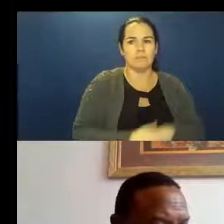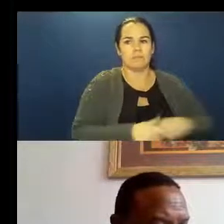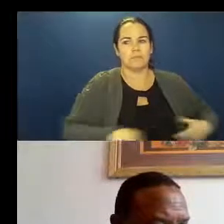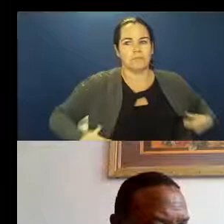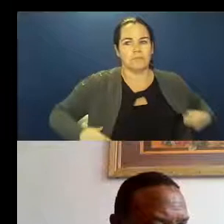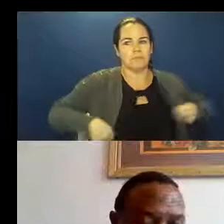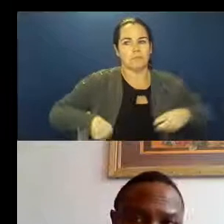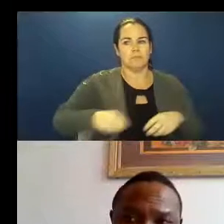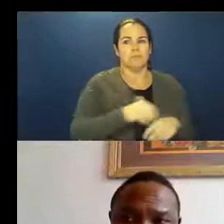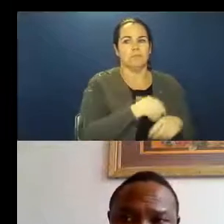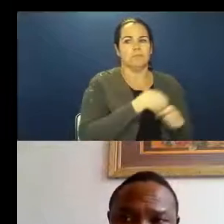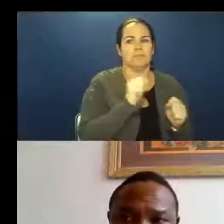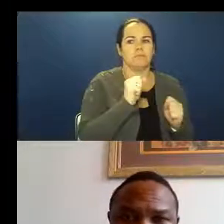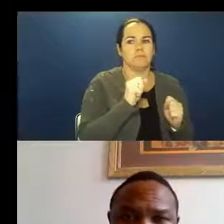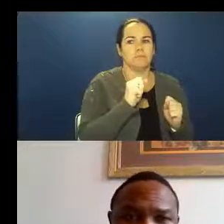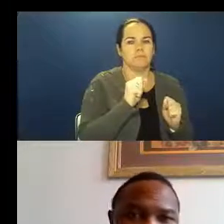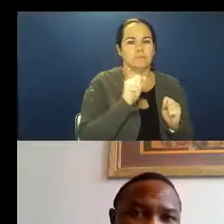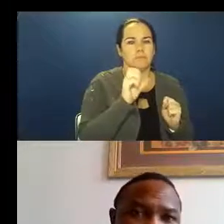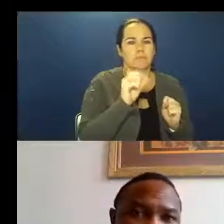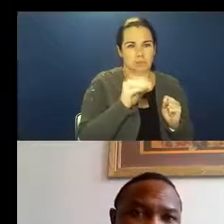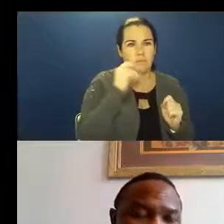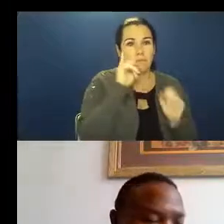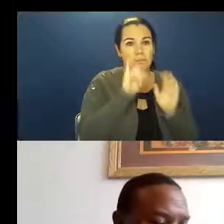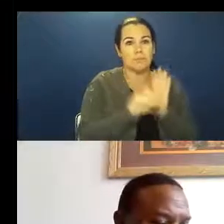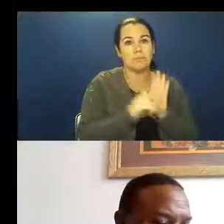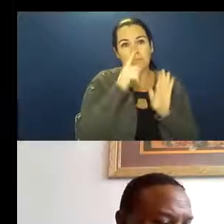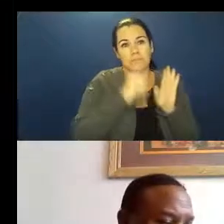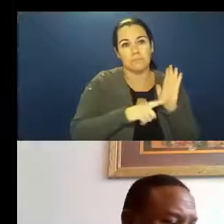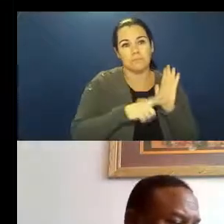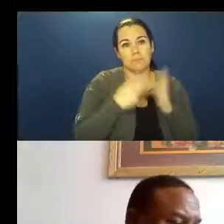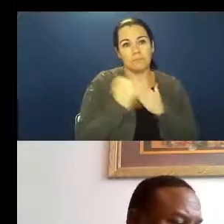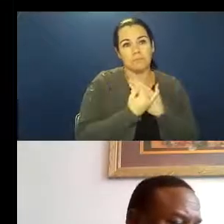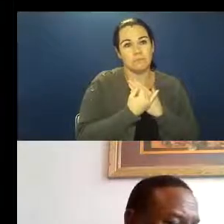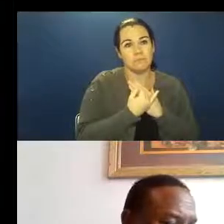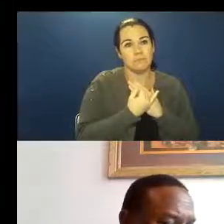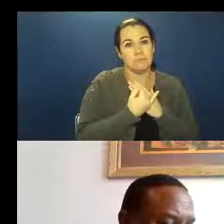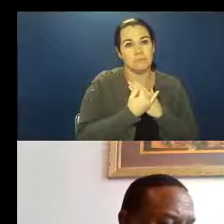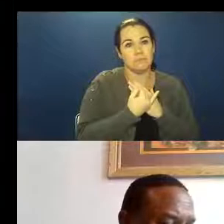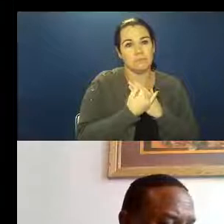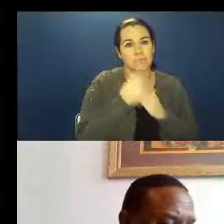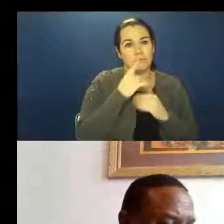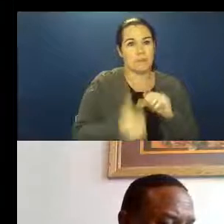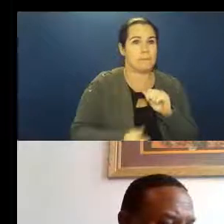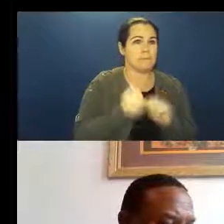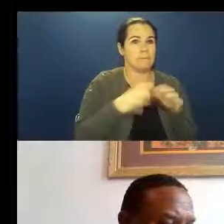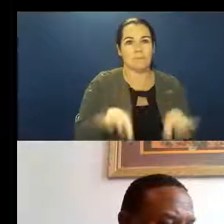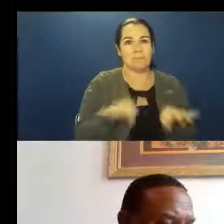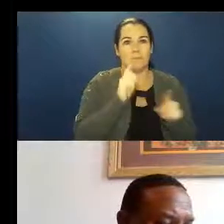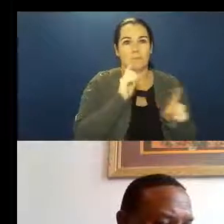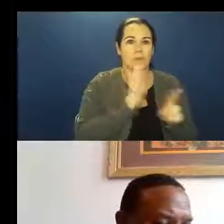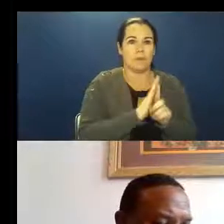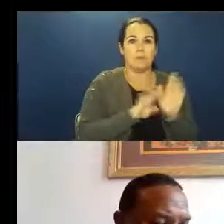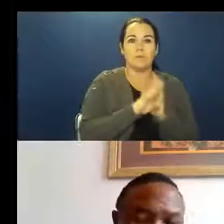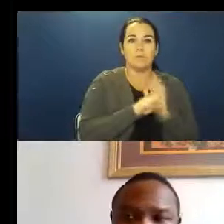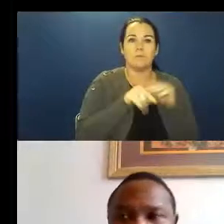intervention strategies of the research projects that were considered to be most significant in their development during their course of